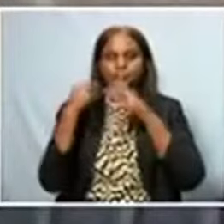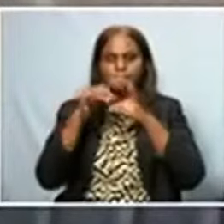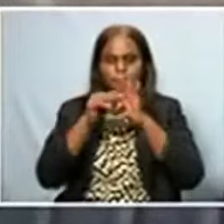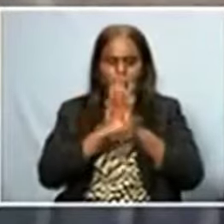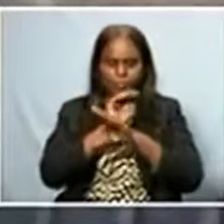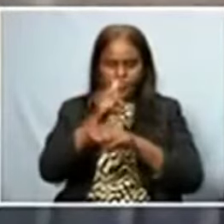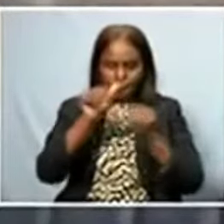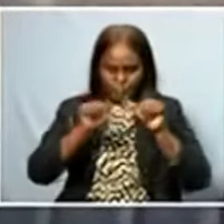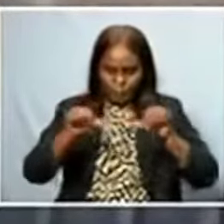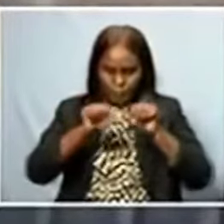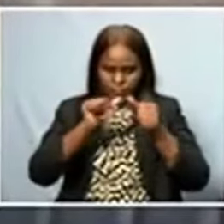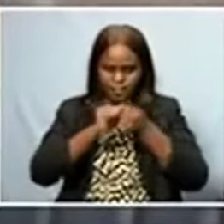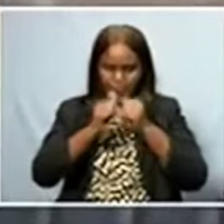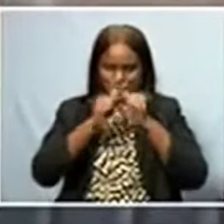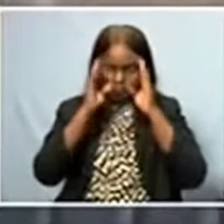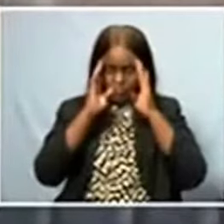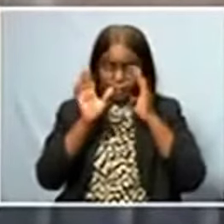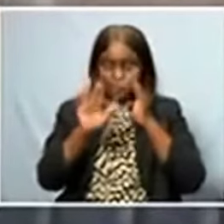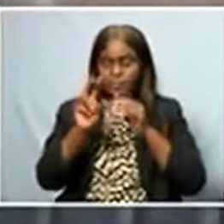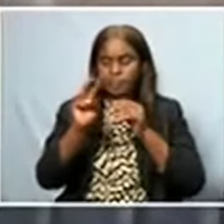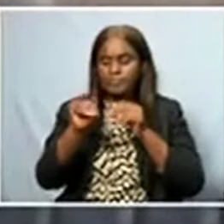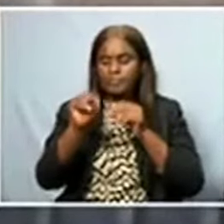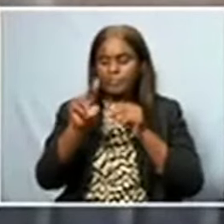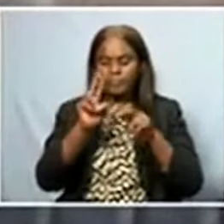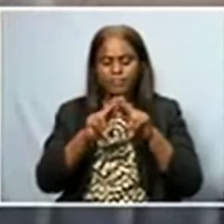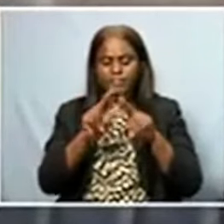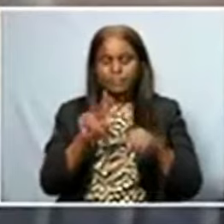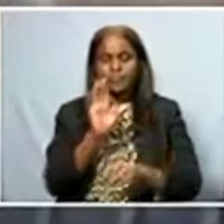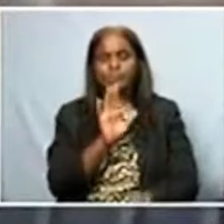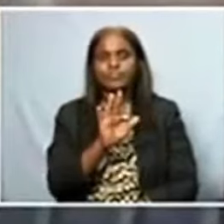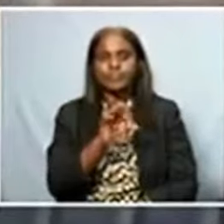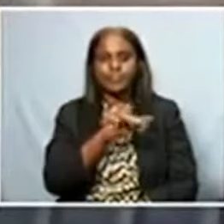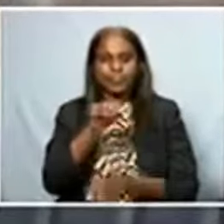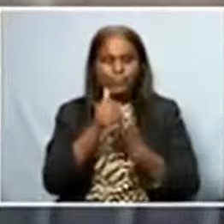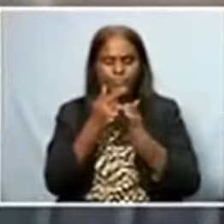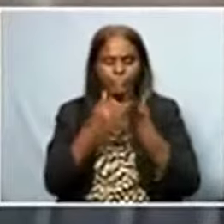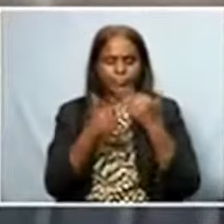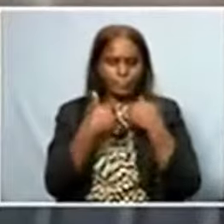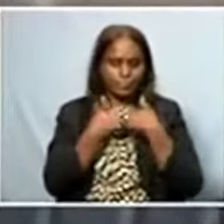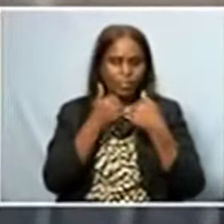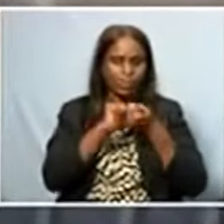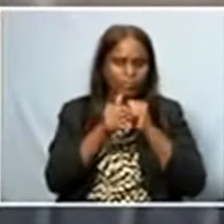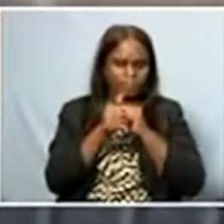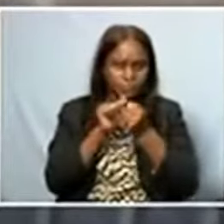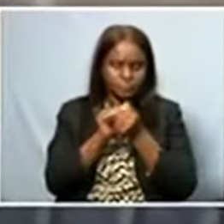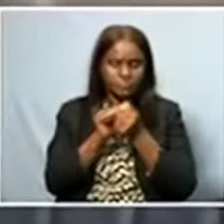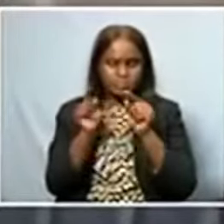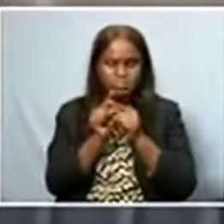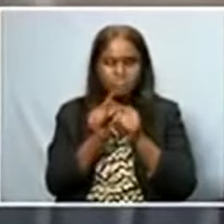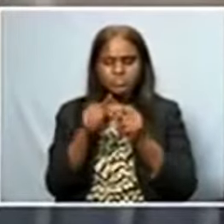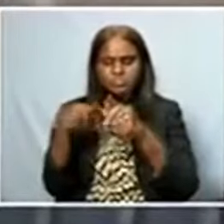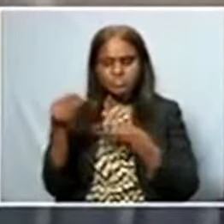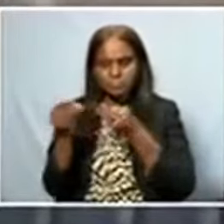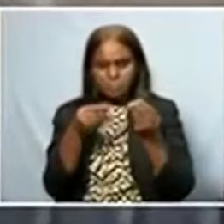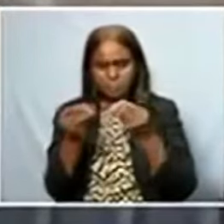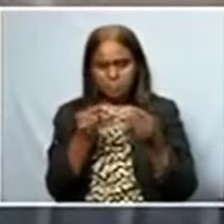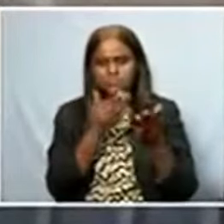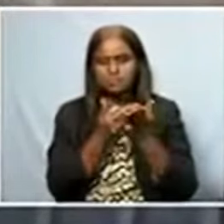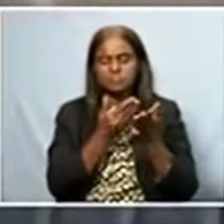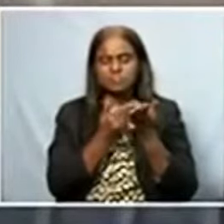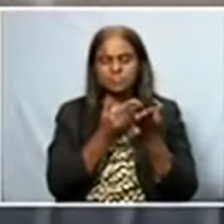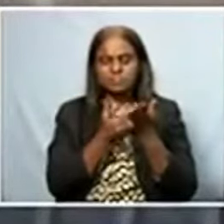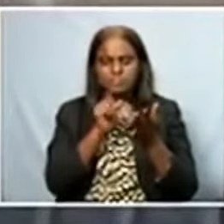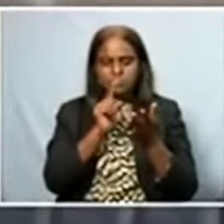the audit queries we were dealing with, Mr. Speaker, Mr. Chairperson, were to the effect that the expenditure